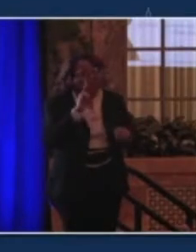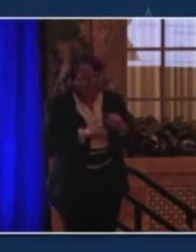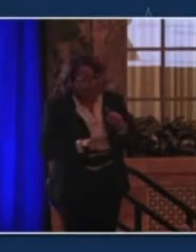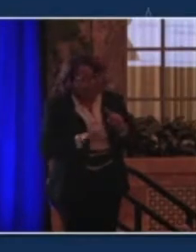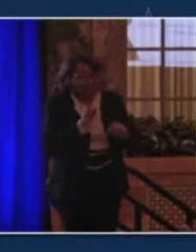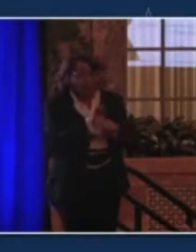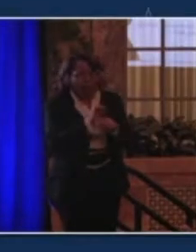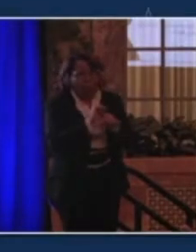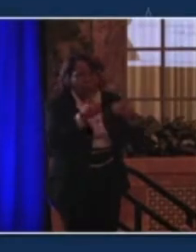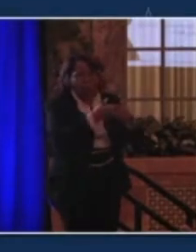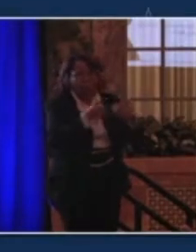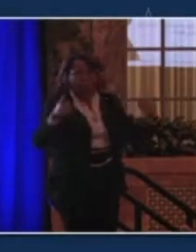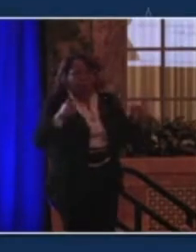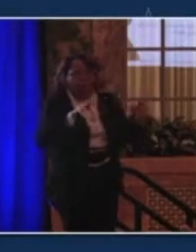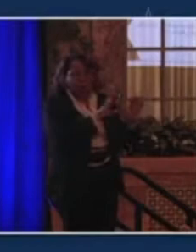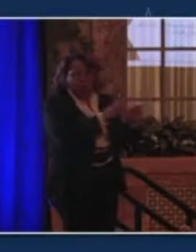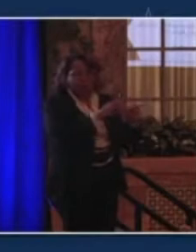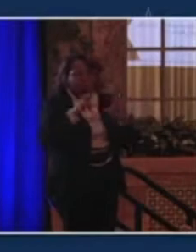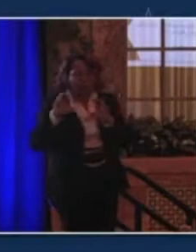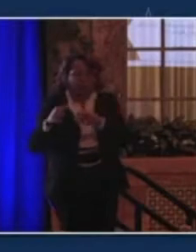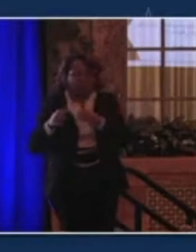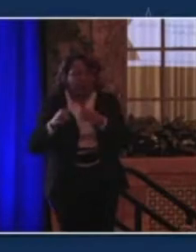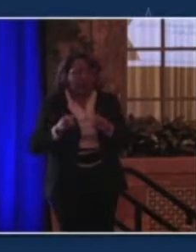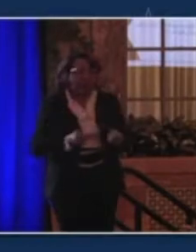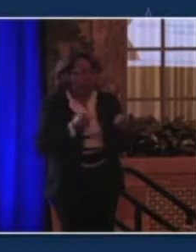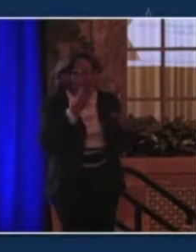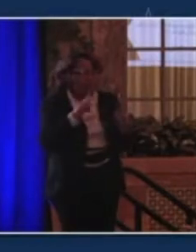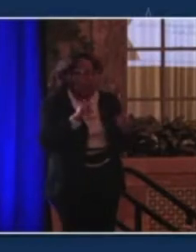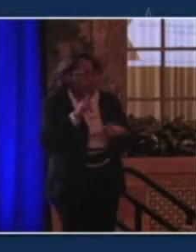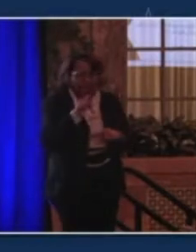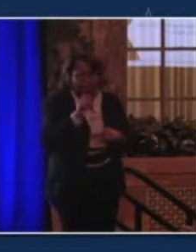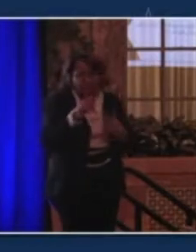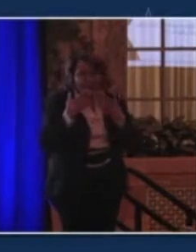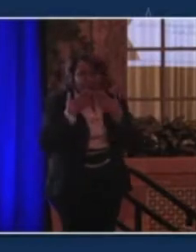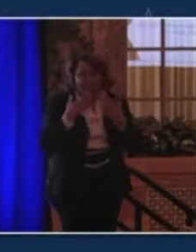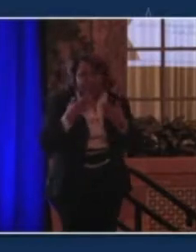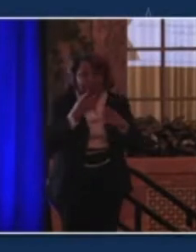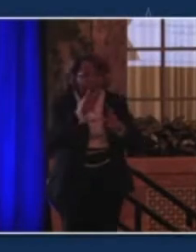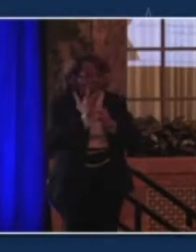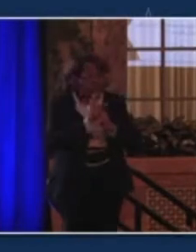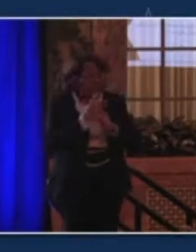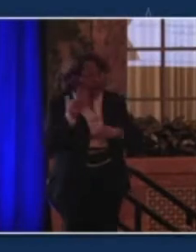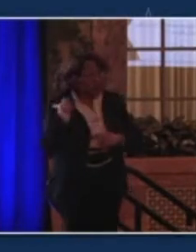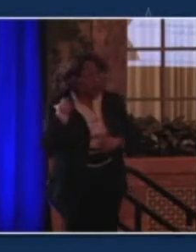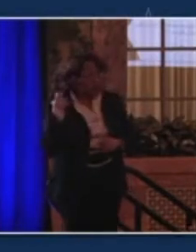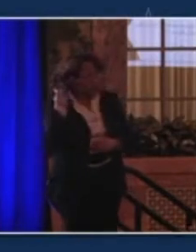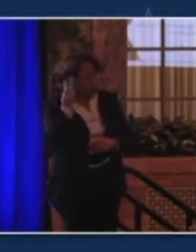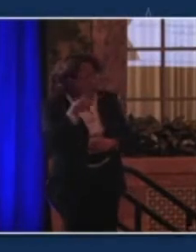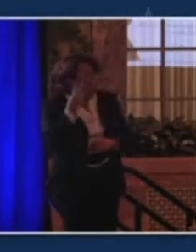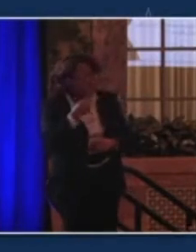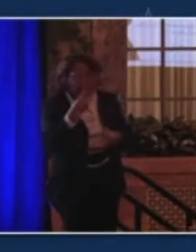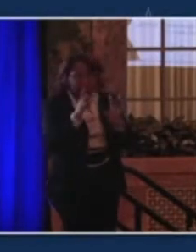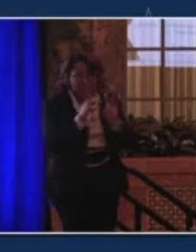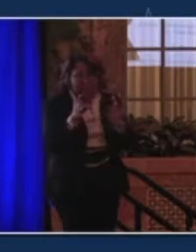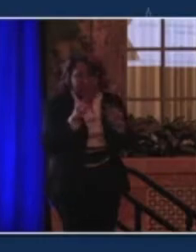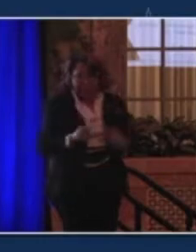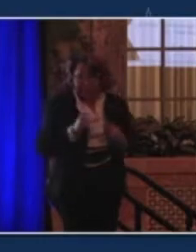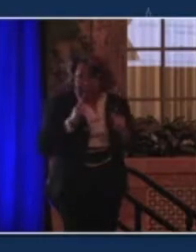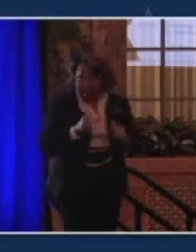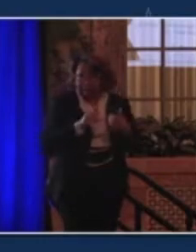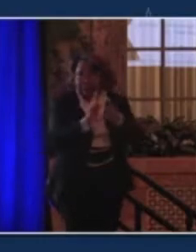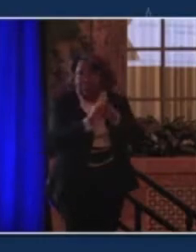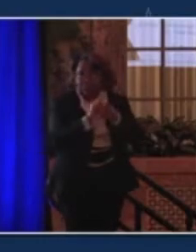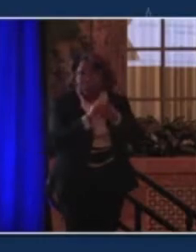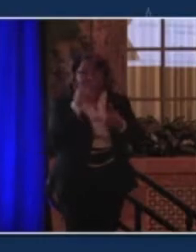work apart." There are many people I have to thank for keeping Mayor Washington's legacy alive long enough